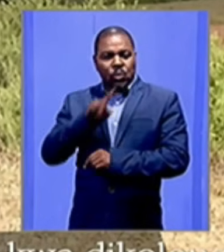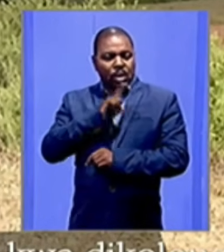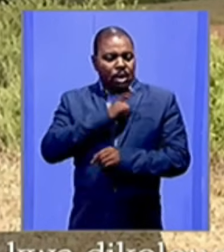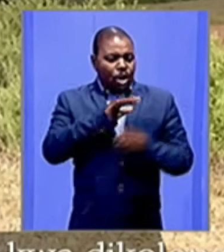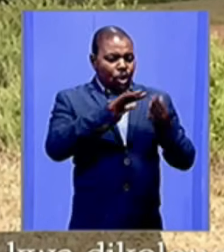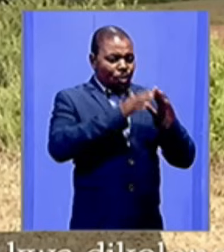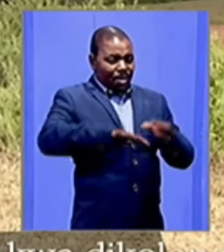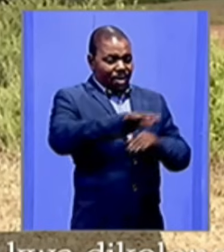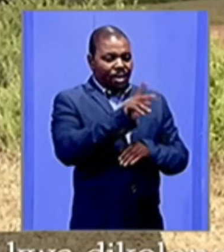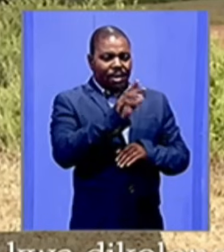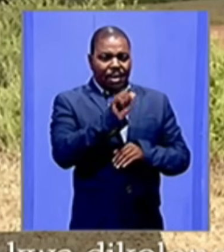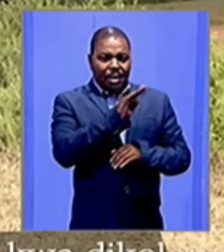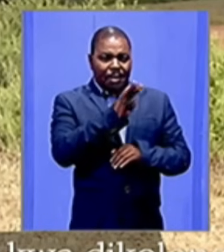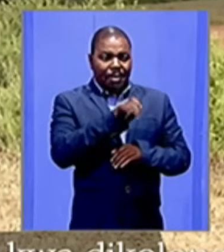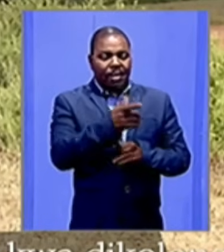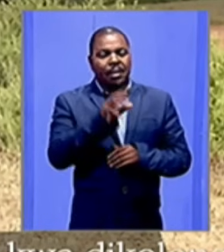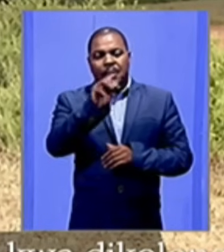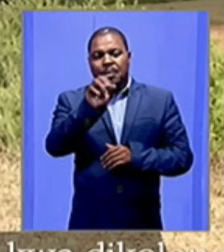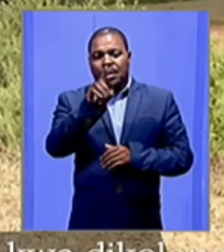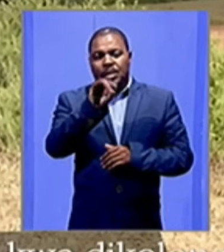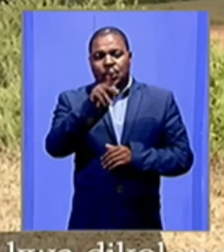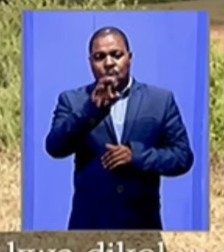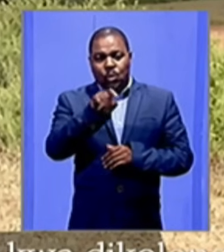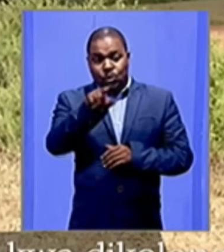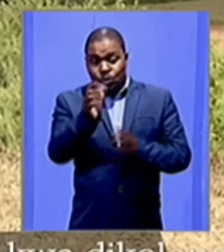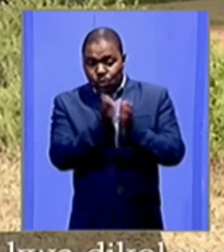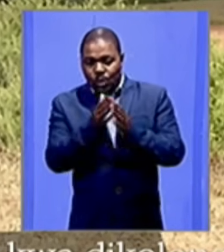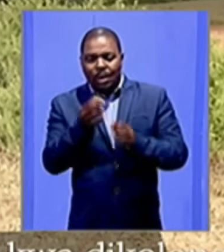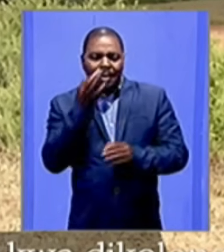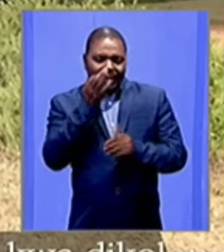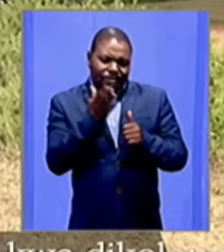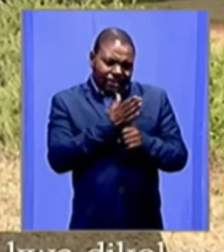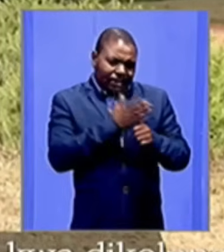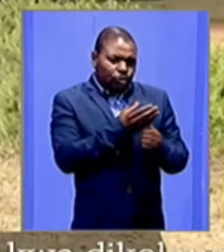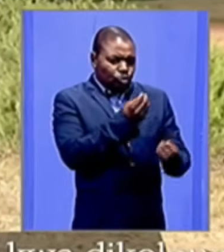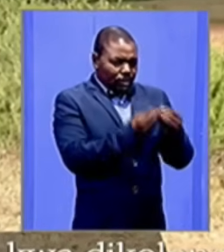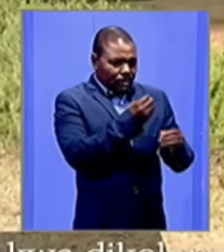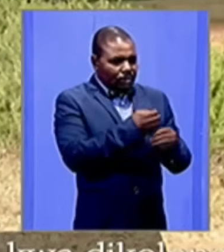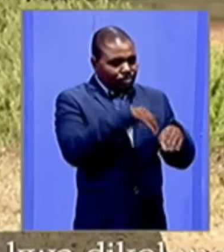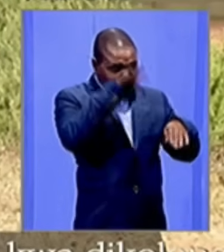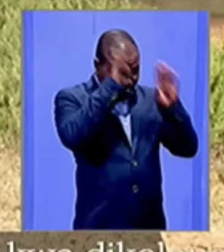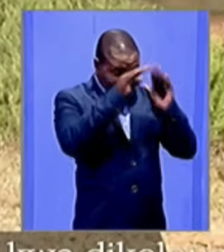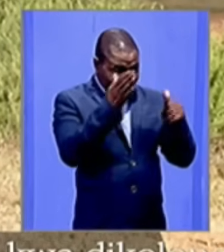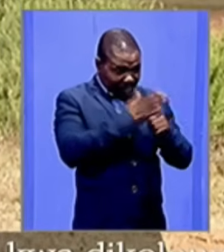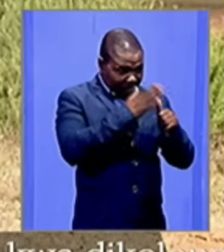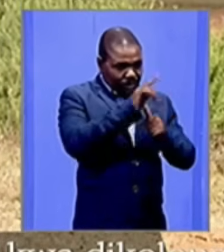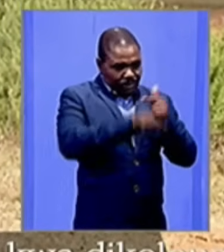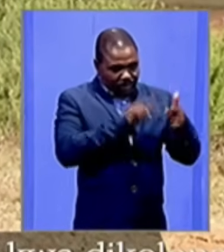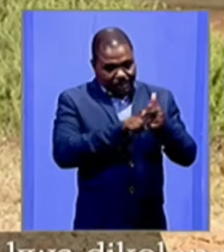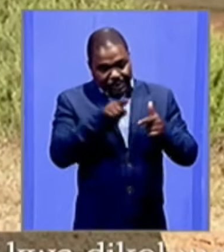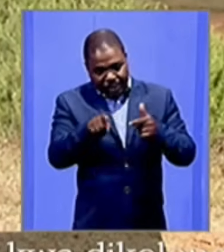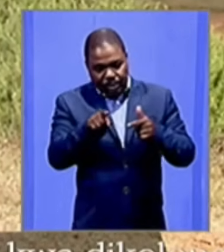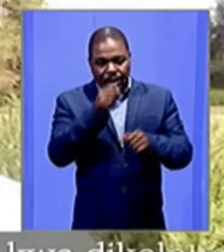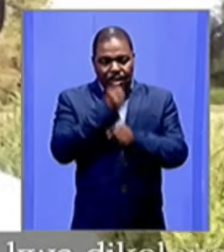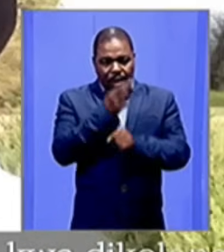mo Kabe mo sekolong se sa Modikomo gonne go rotloediwa gore bana ba tlisiwe keretšhe gore ga ba ya grade 1 grade R ba bana le lesedinyana